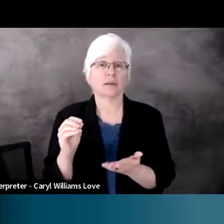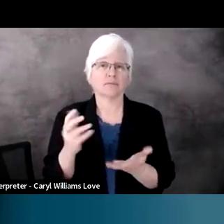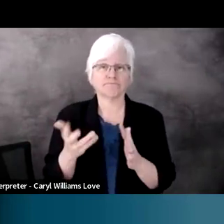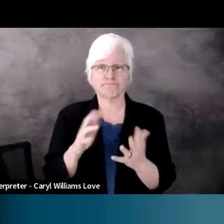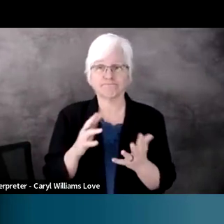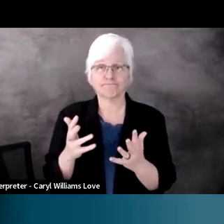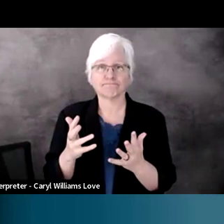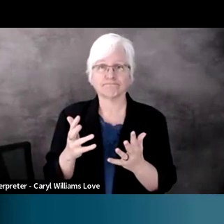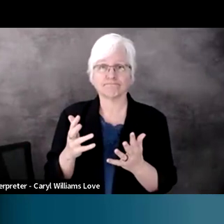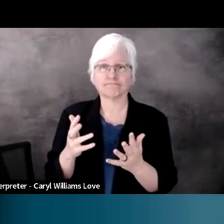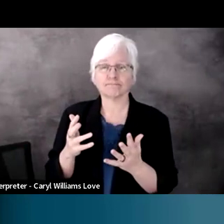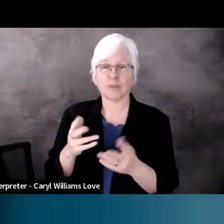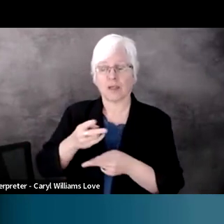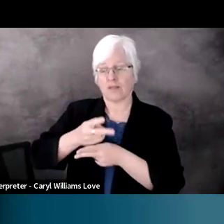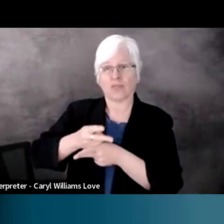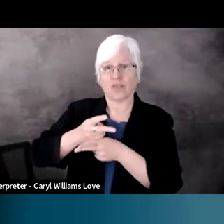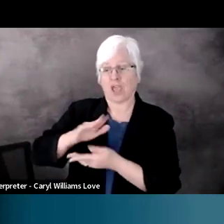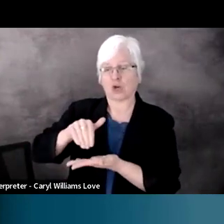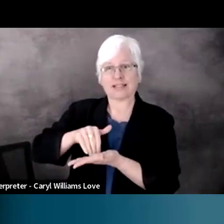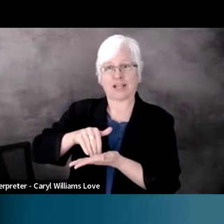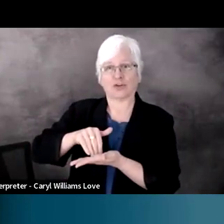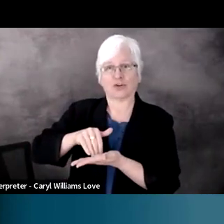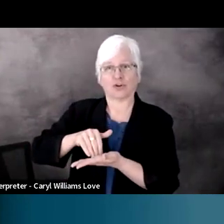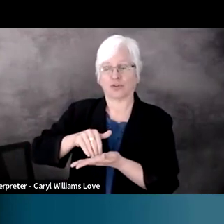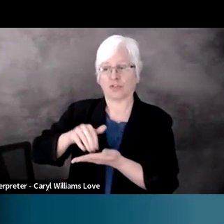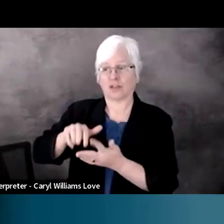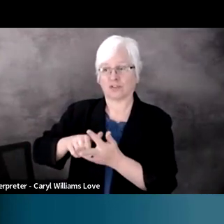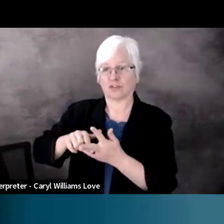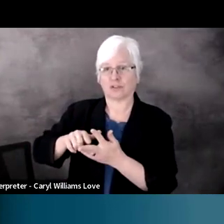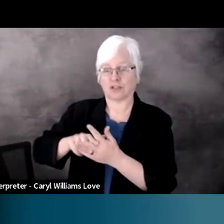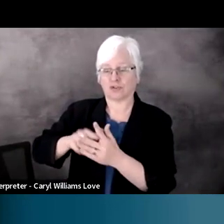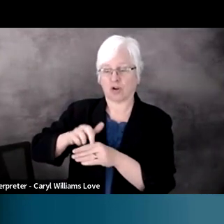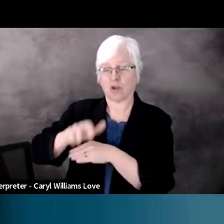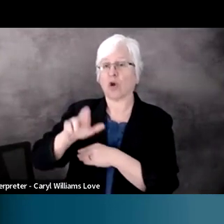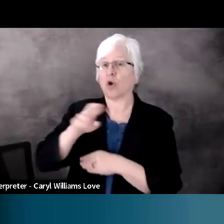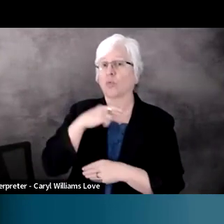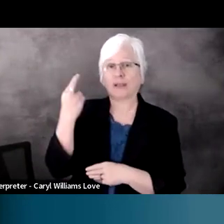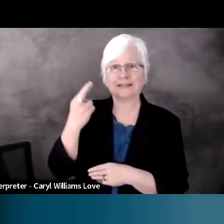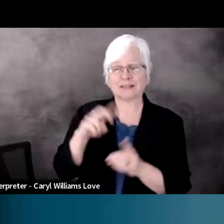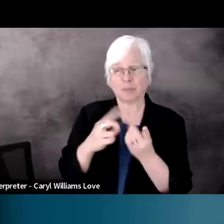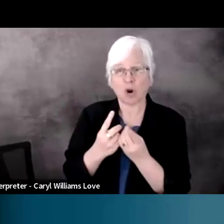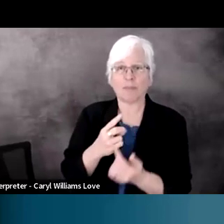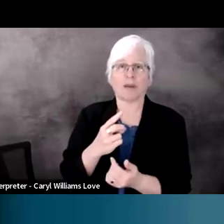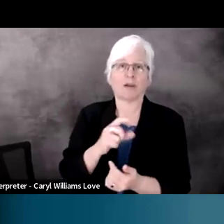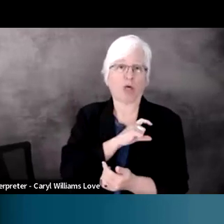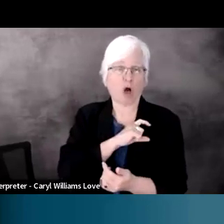the care centers from which the referrals derive, right? Whether that's emergency department, law enforcement interaction, et